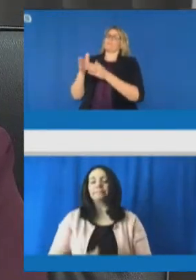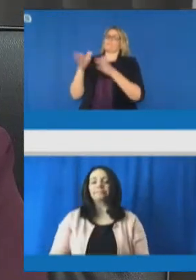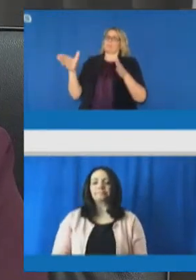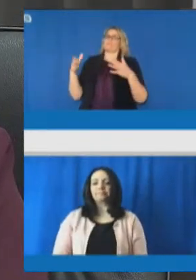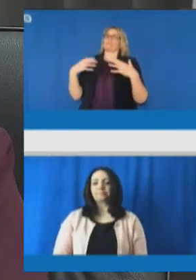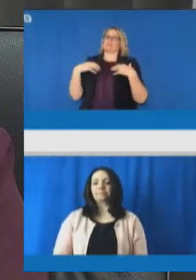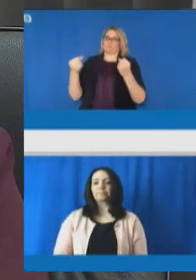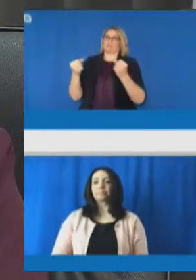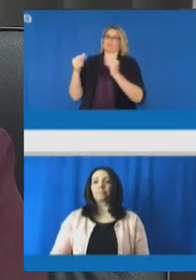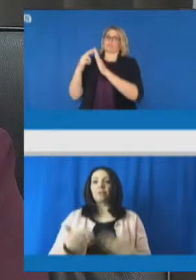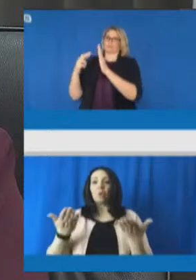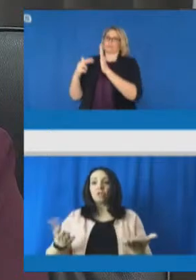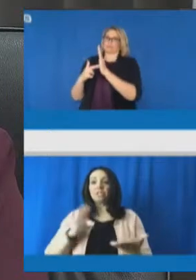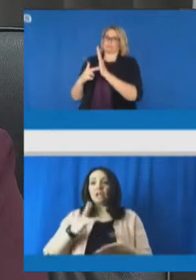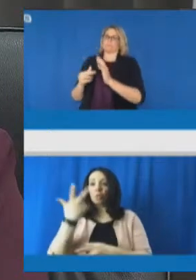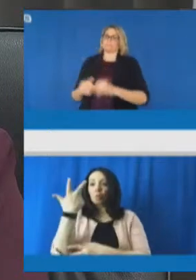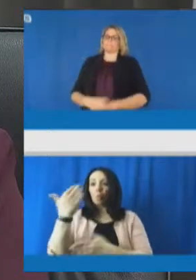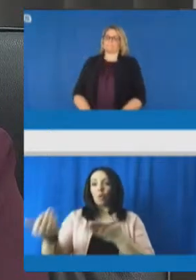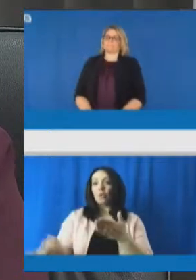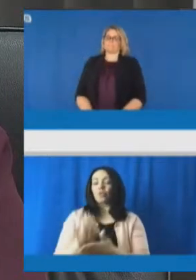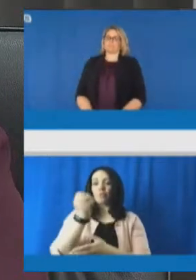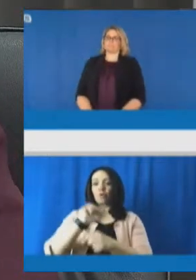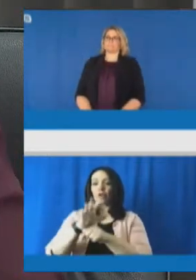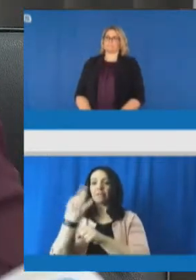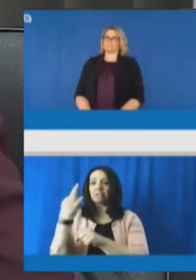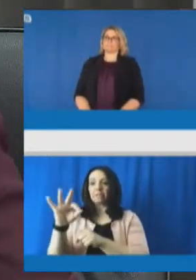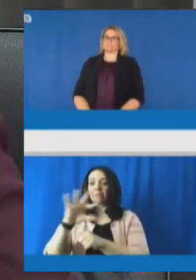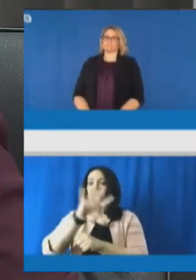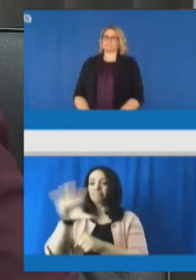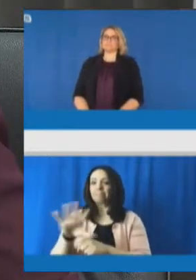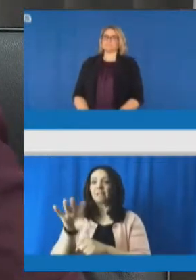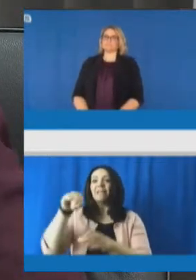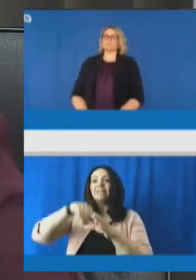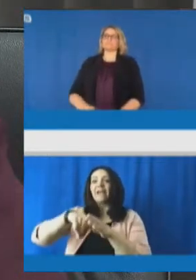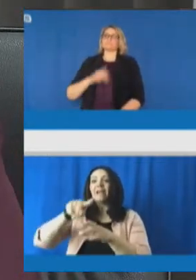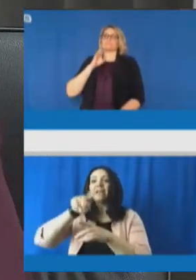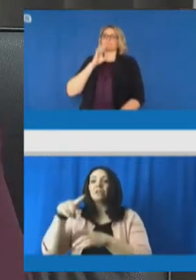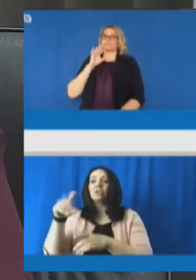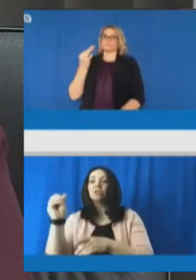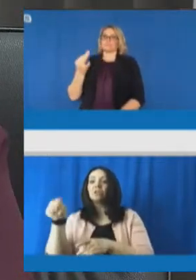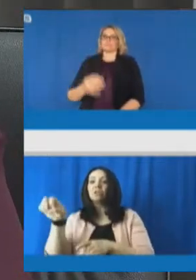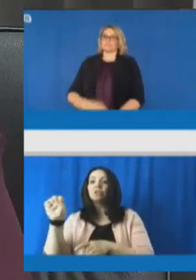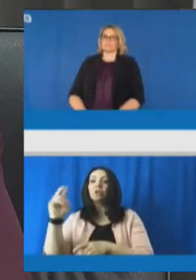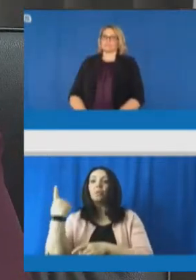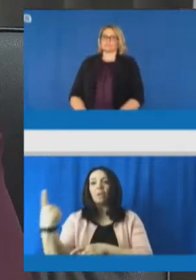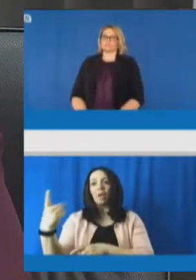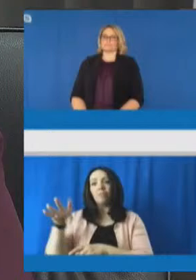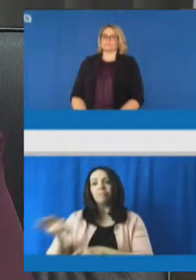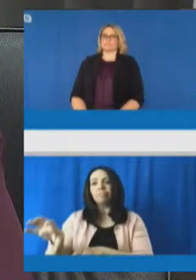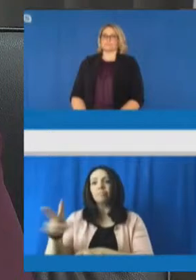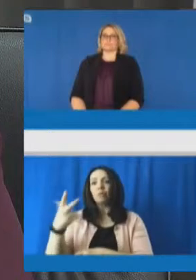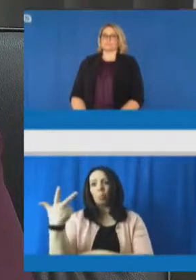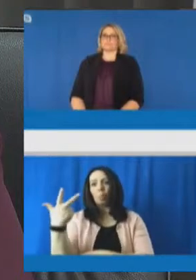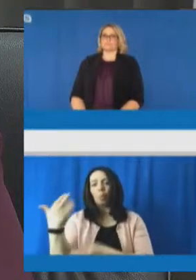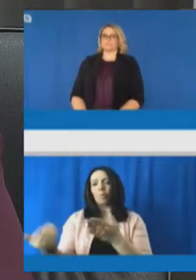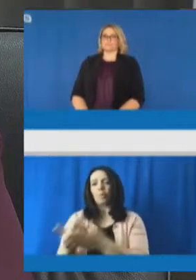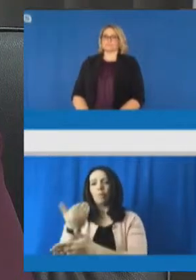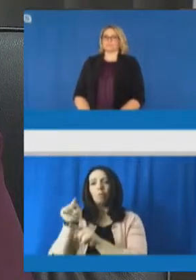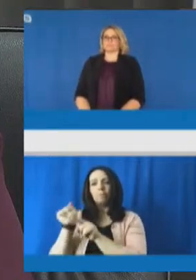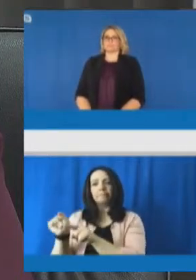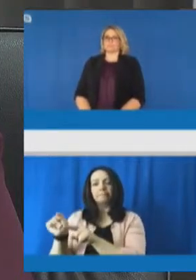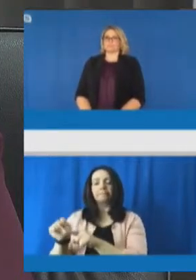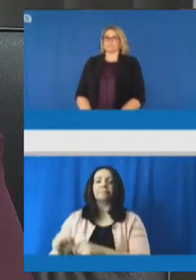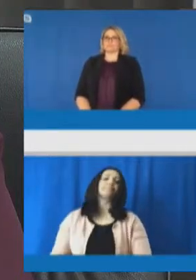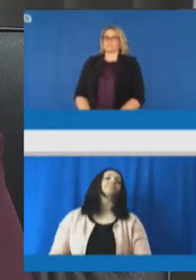Parmi ceux-ci, une personne est actuellement hospitalisée. Je vous demande, comme toujours, de garder ces concitoyens